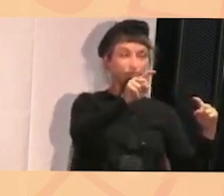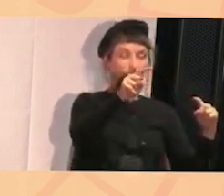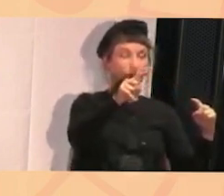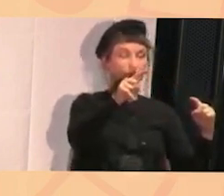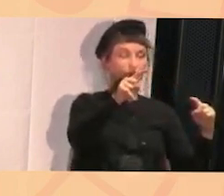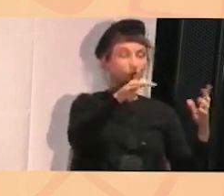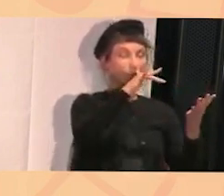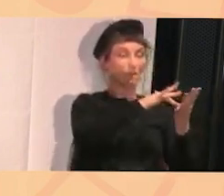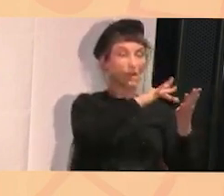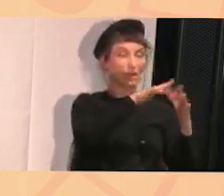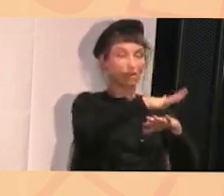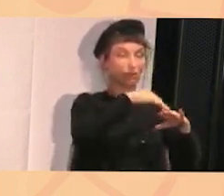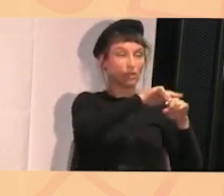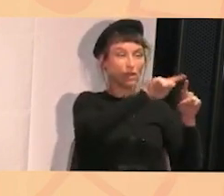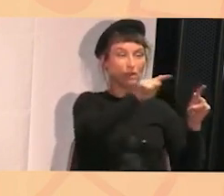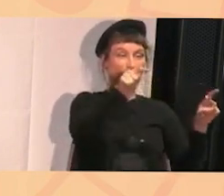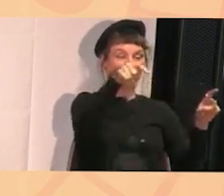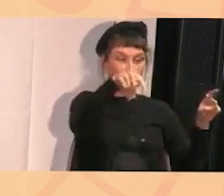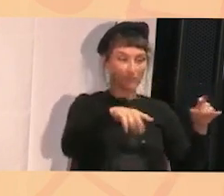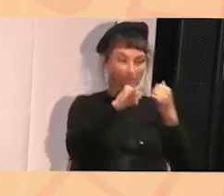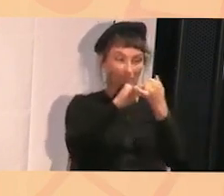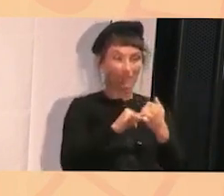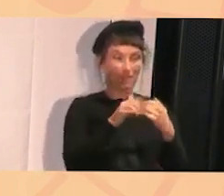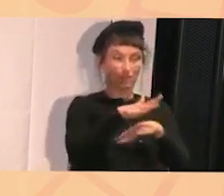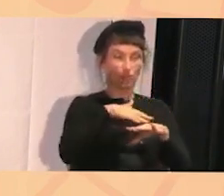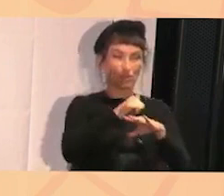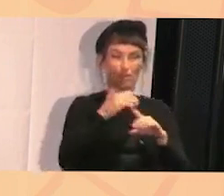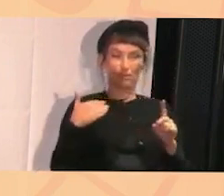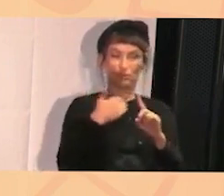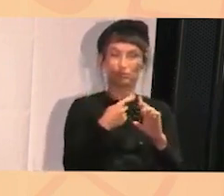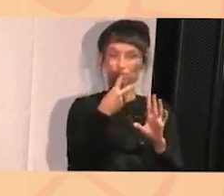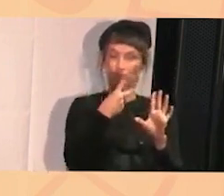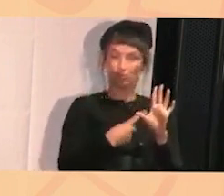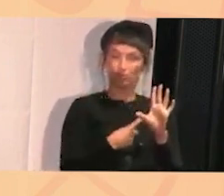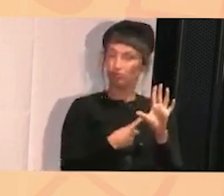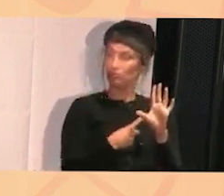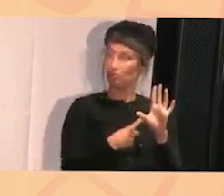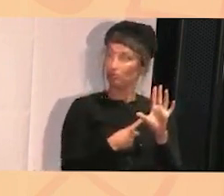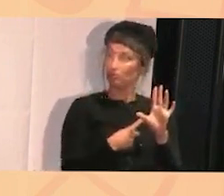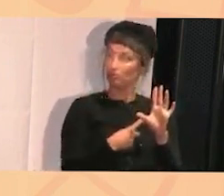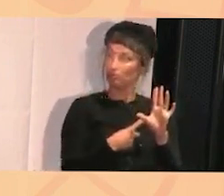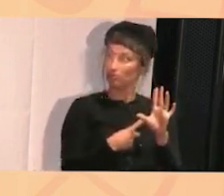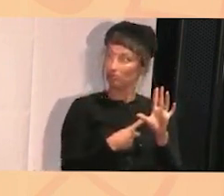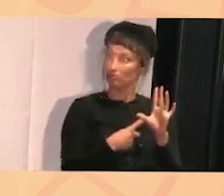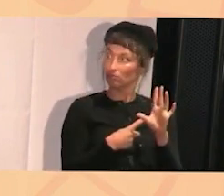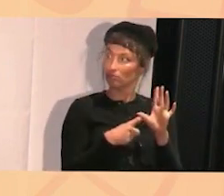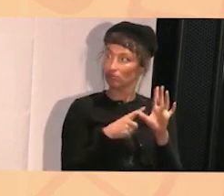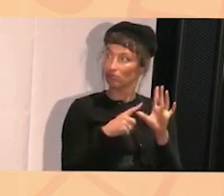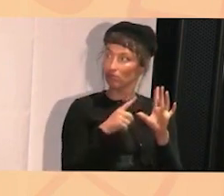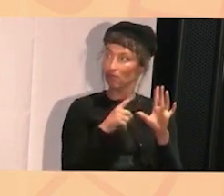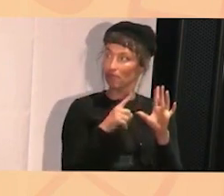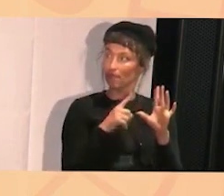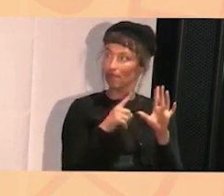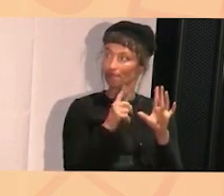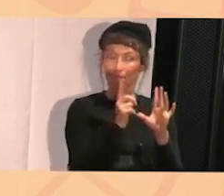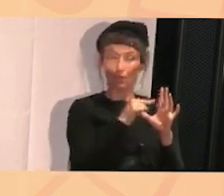Central Australia into South Australia. We've actually, in the last 2 years, I think, Wayne, that we've been coming in between